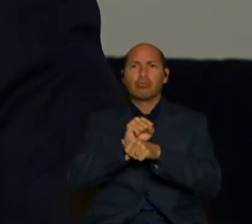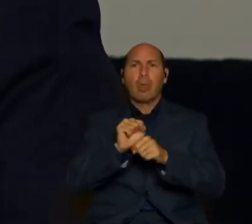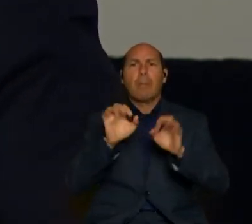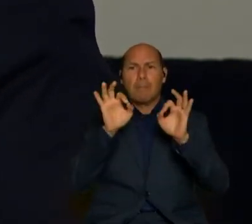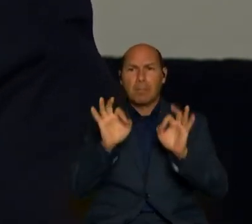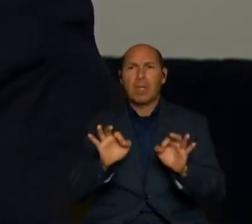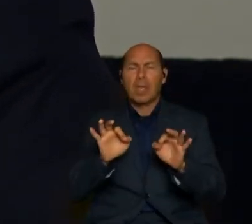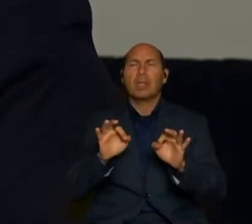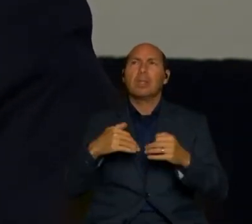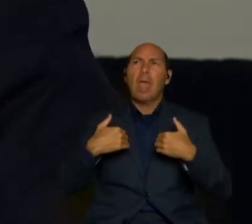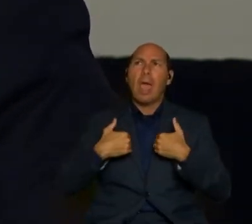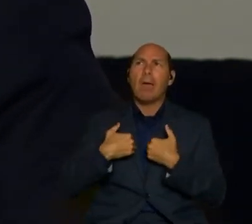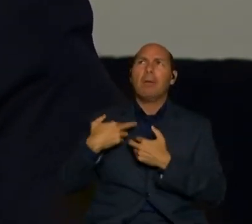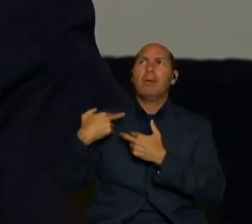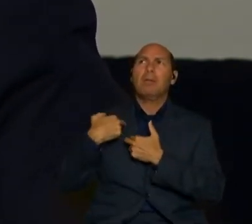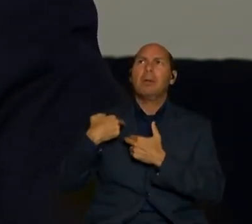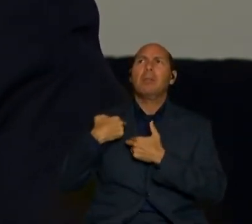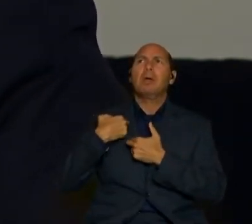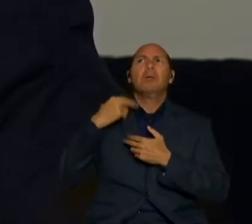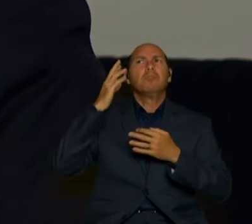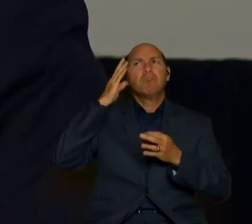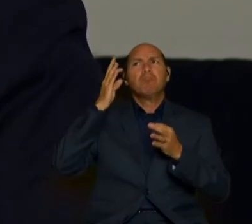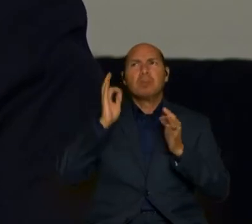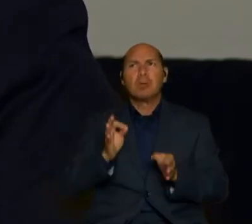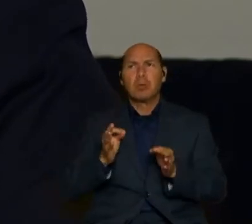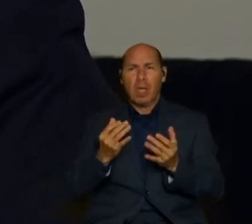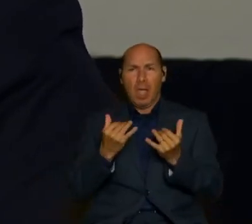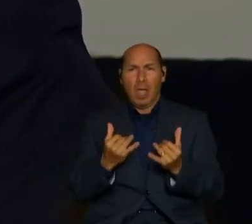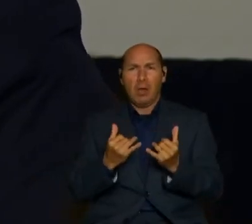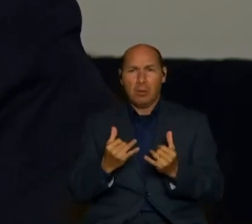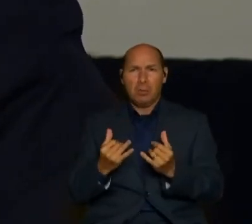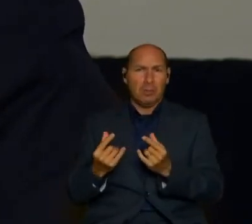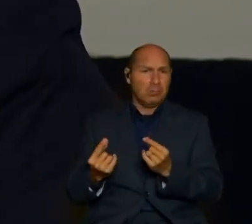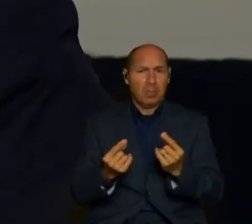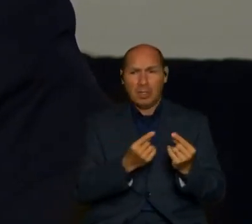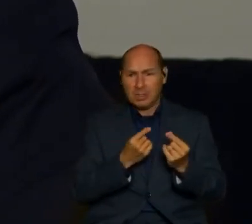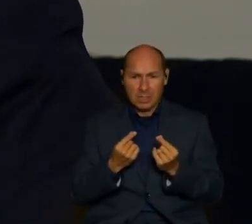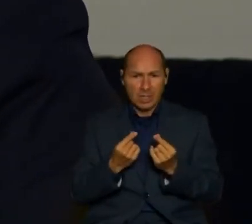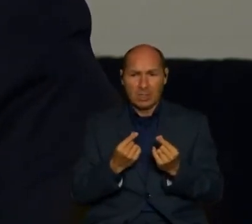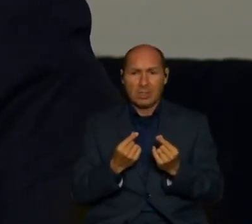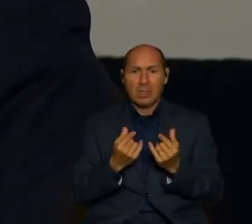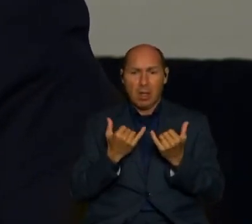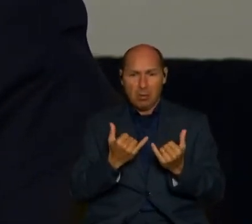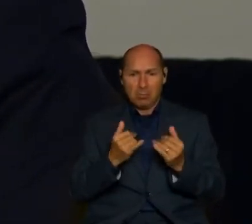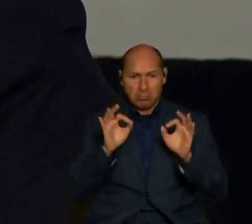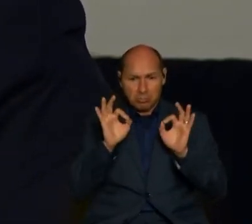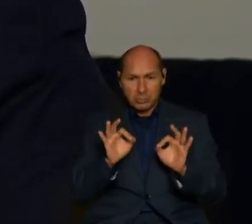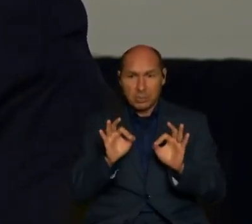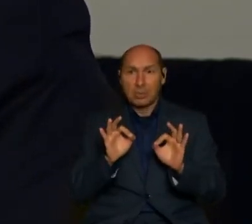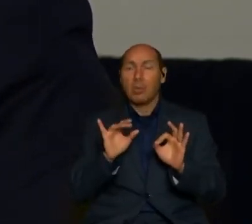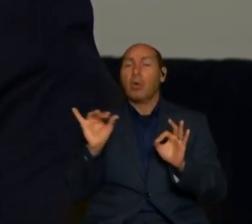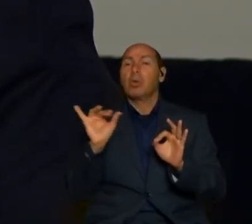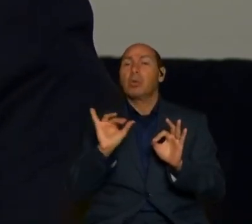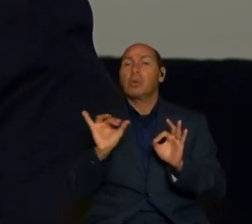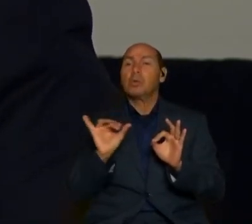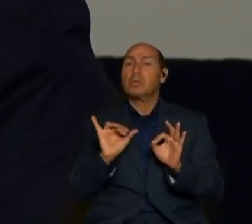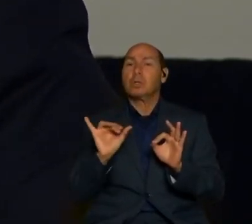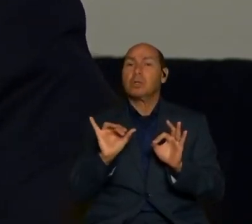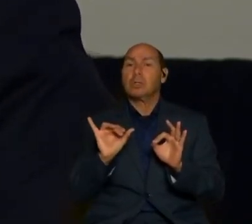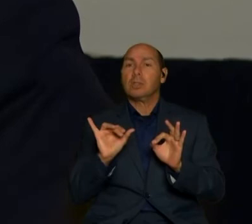responsibility to make sure that what we're doing works today, and again, I keep going back to this point,